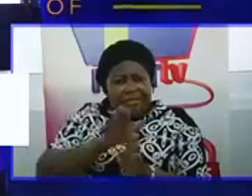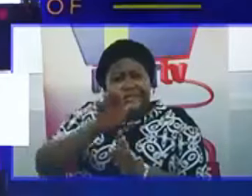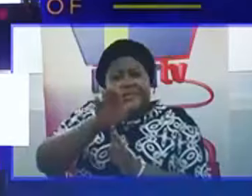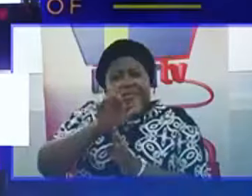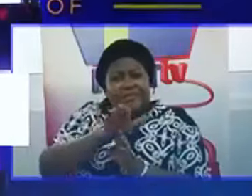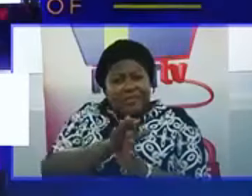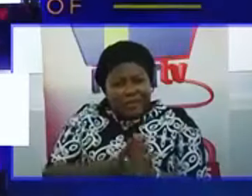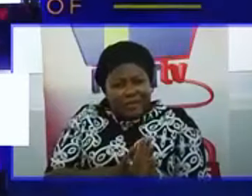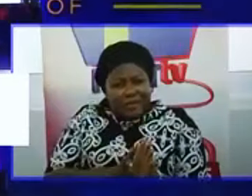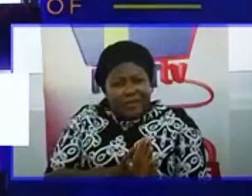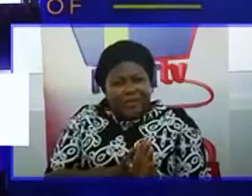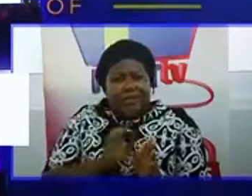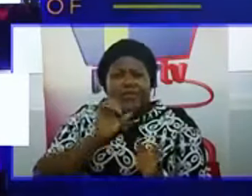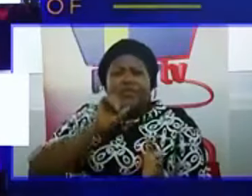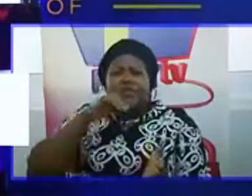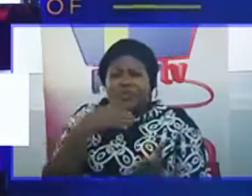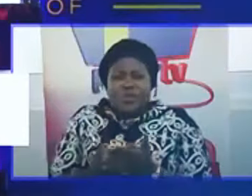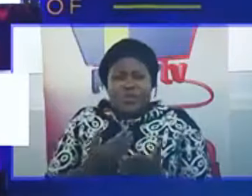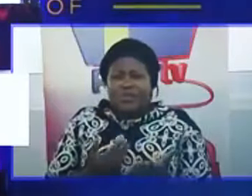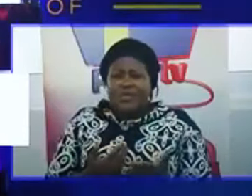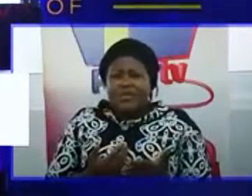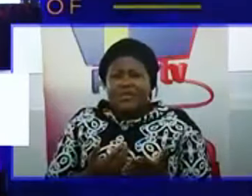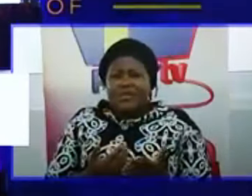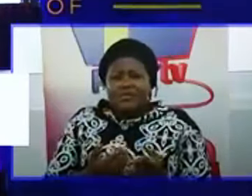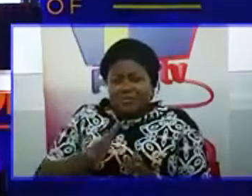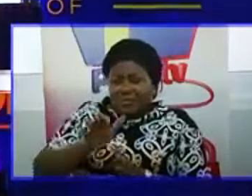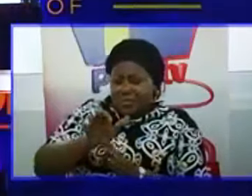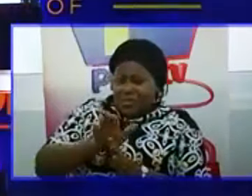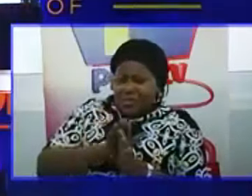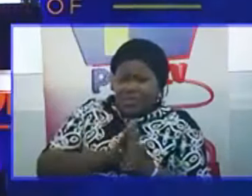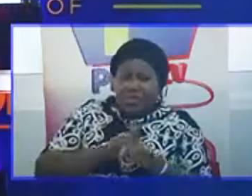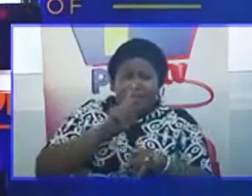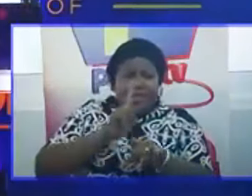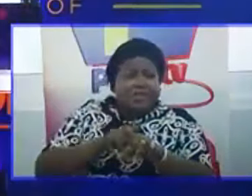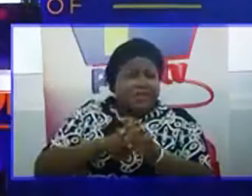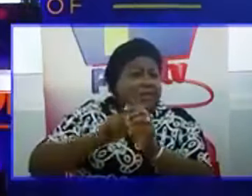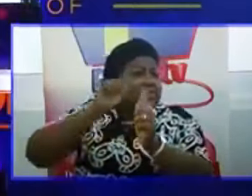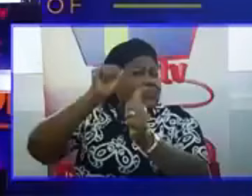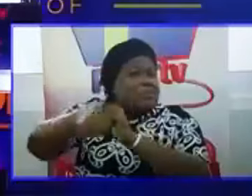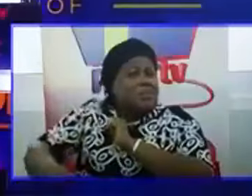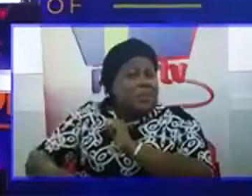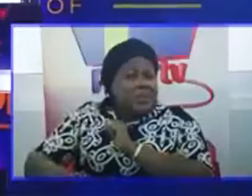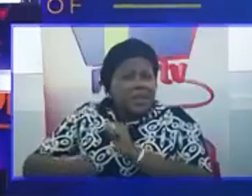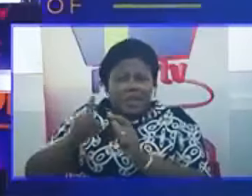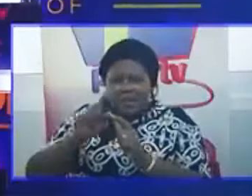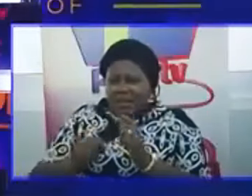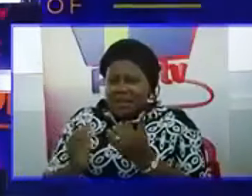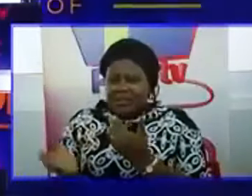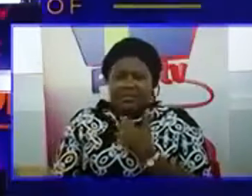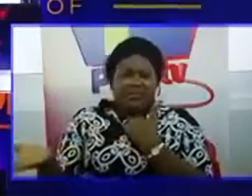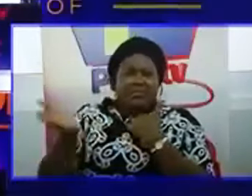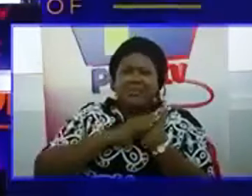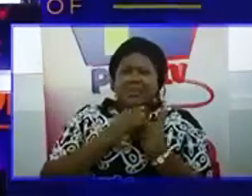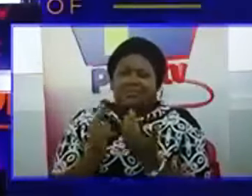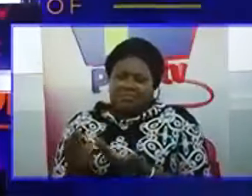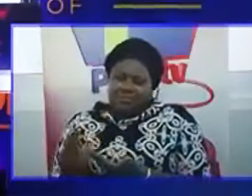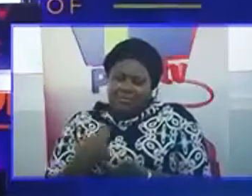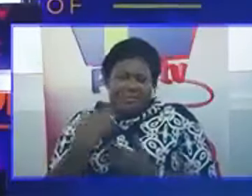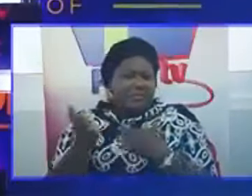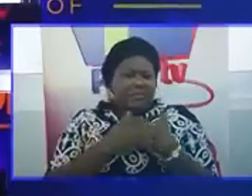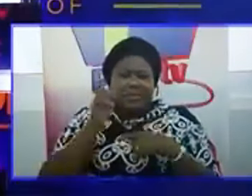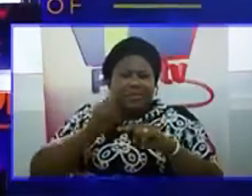you can delay certain things forever. And you may never recover them. You can delay even your own destiny. And then things will slip